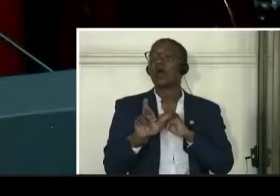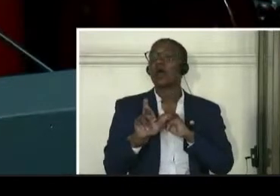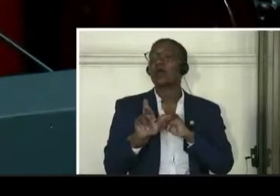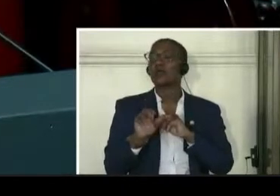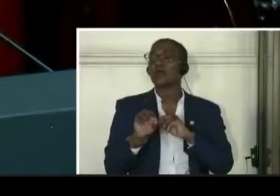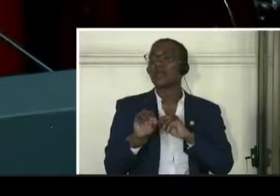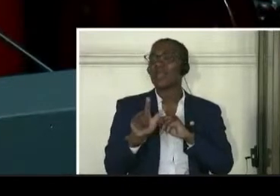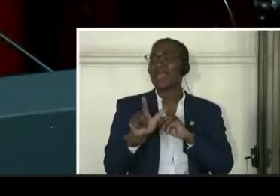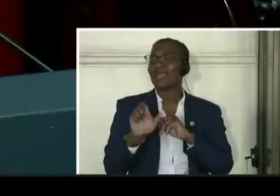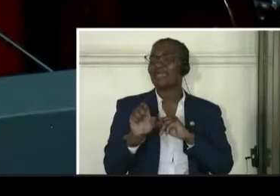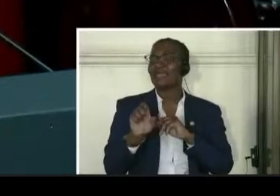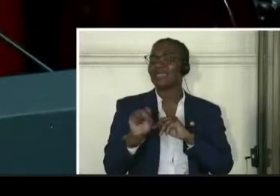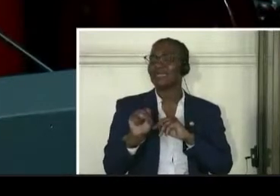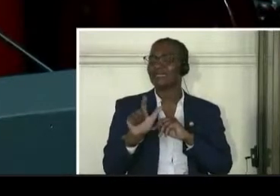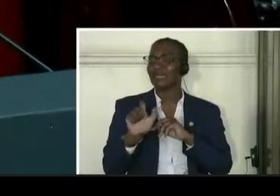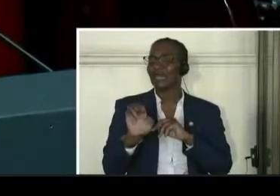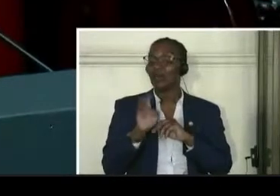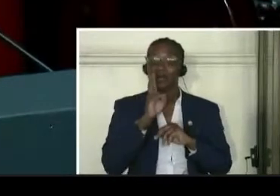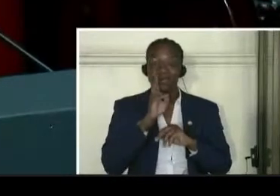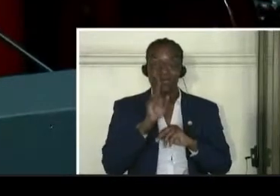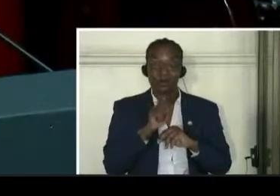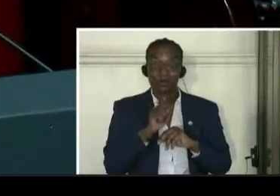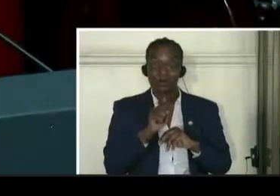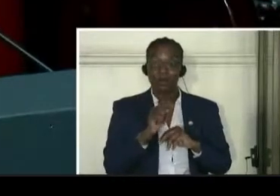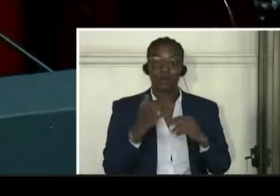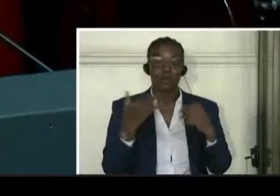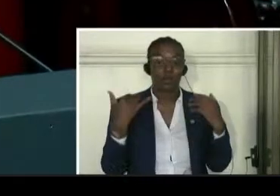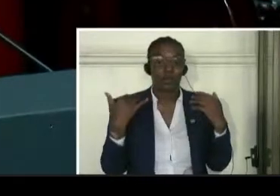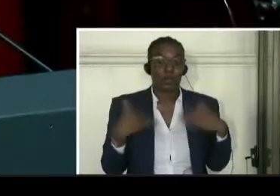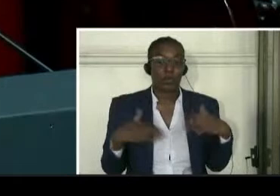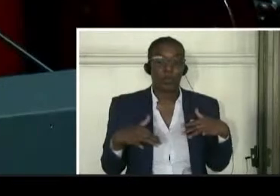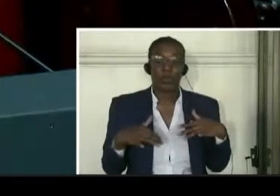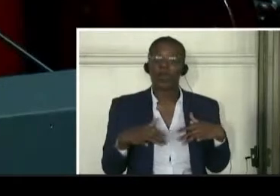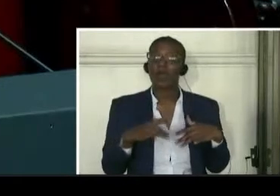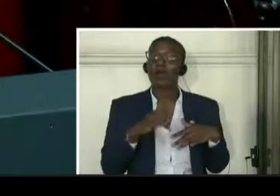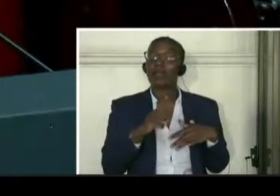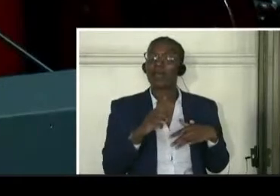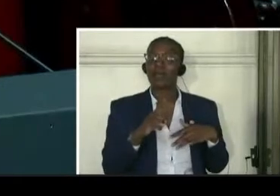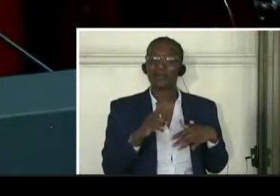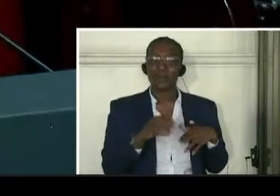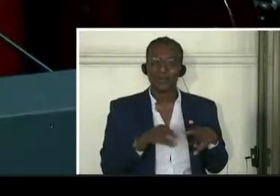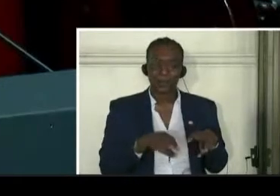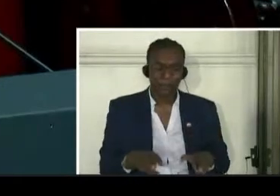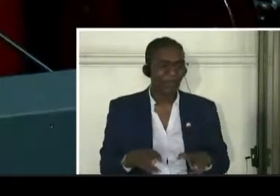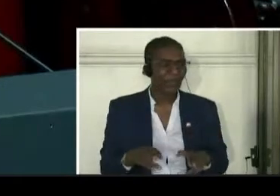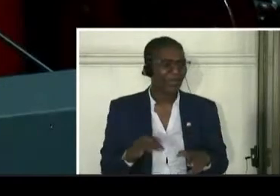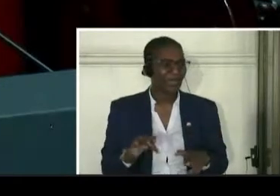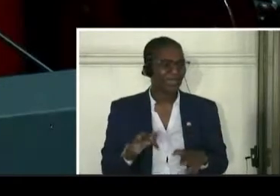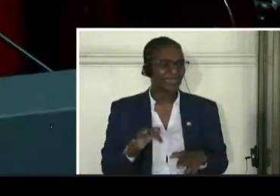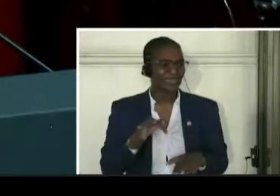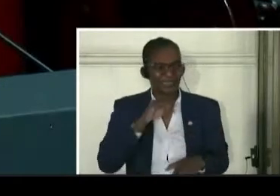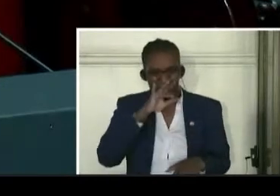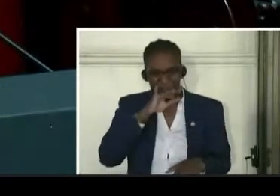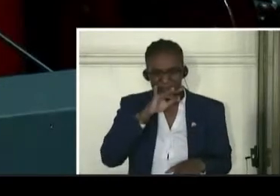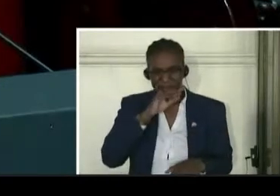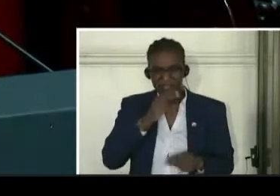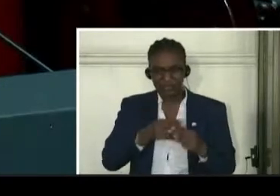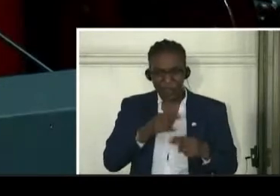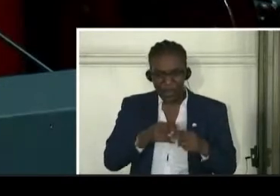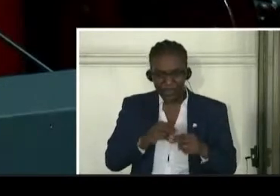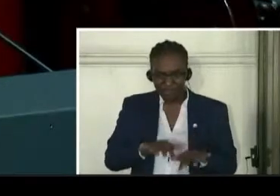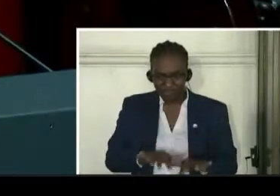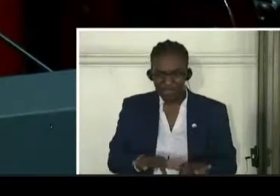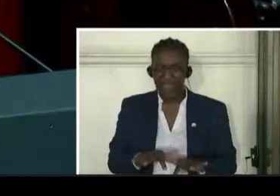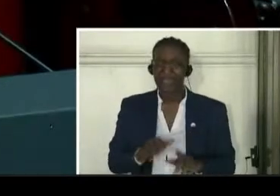Sydenham. And what I saw there shocked me. Sewer ran down alongside the shacks. Most shacks had no